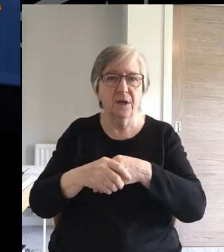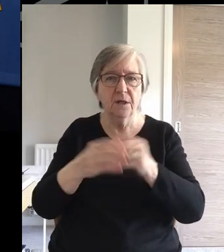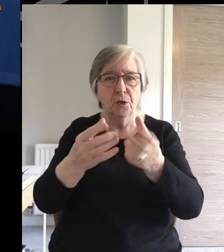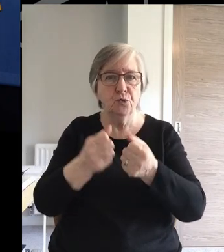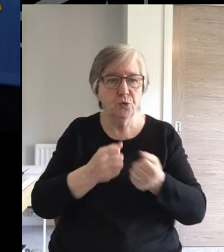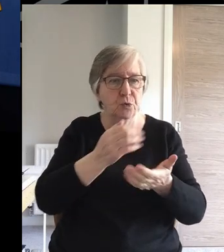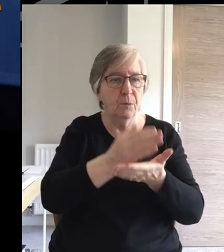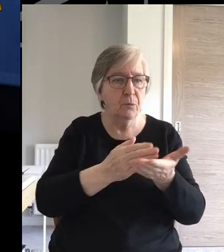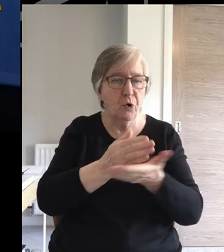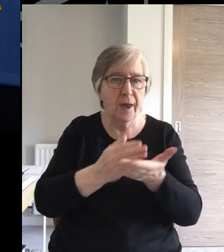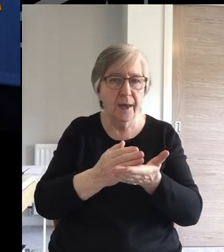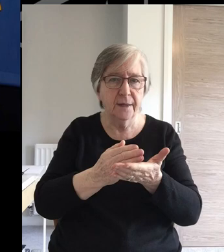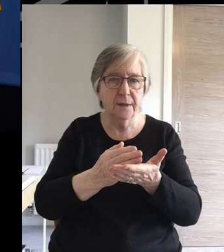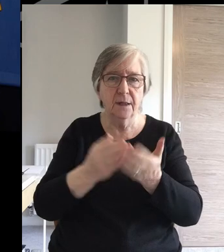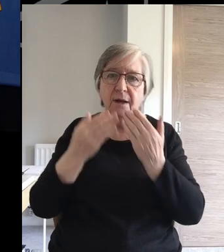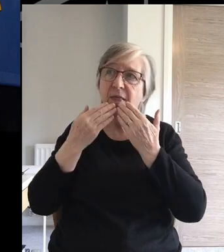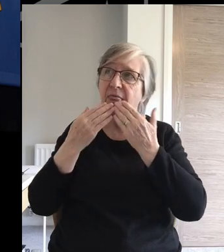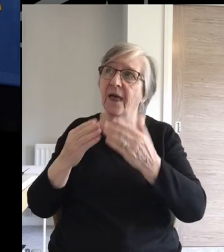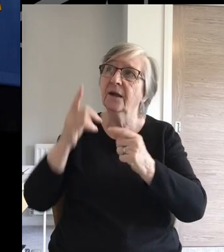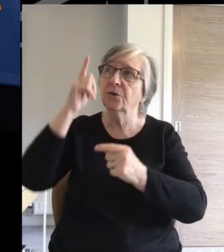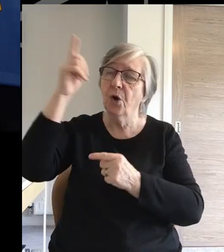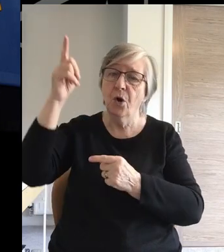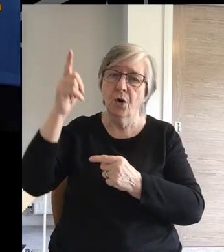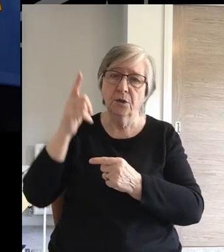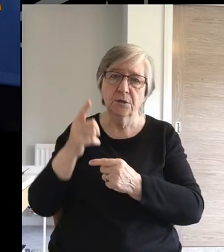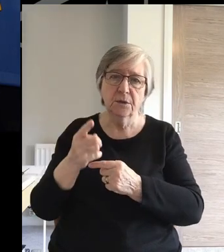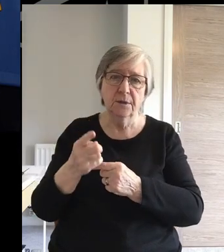bread, and after he'd given thanks to God for it,